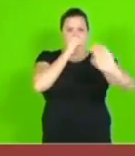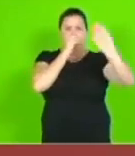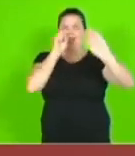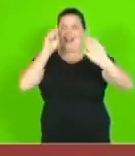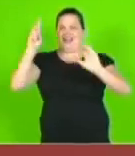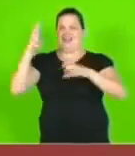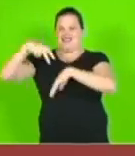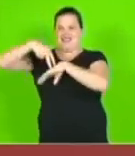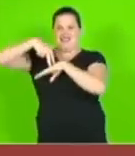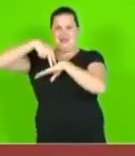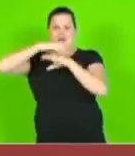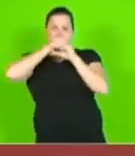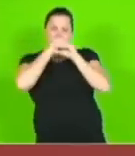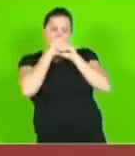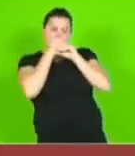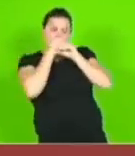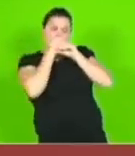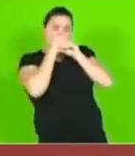And the deacon,